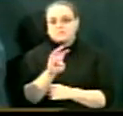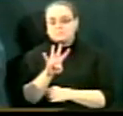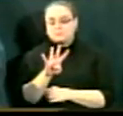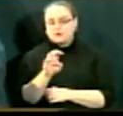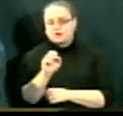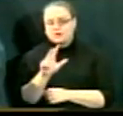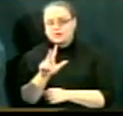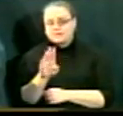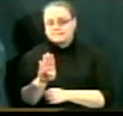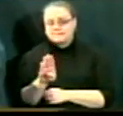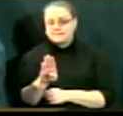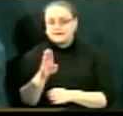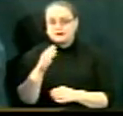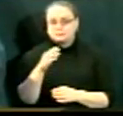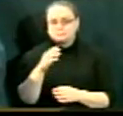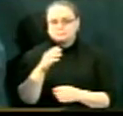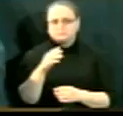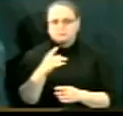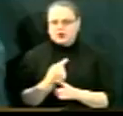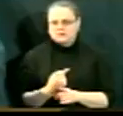403B, are we?